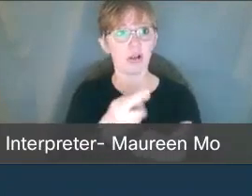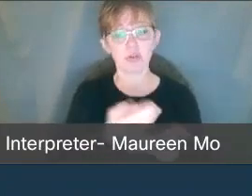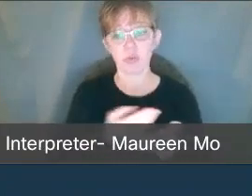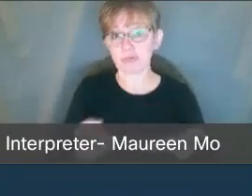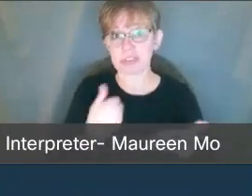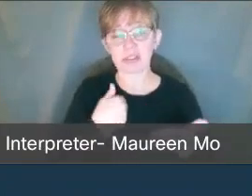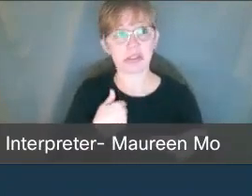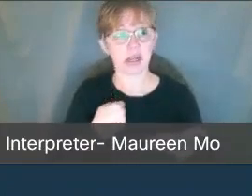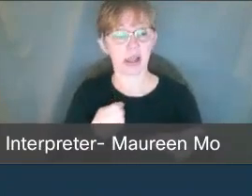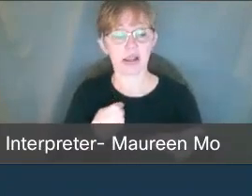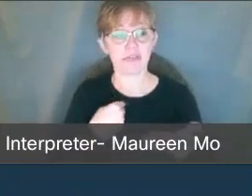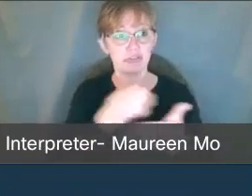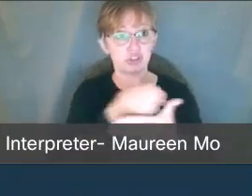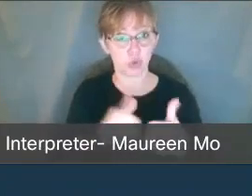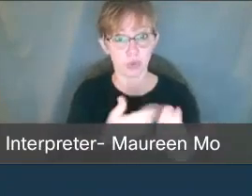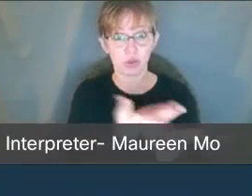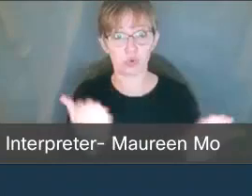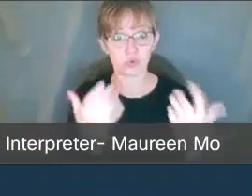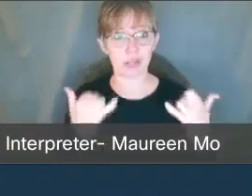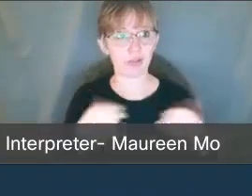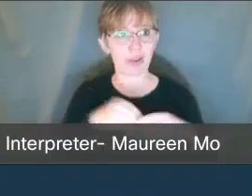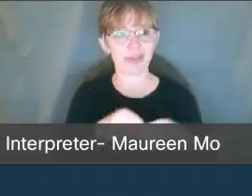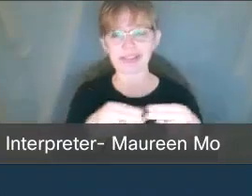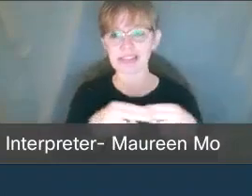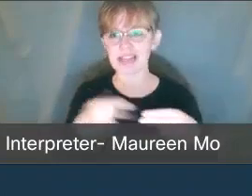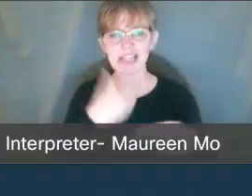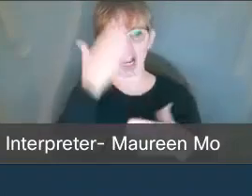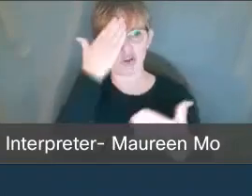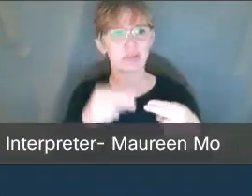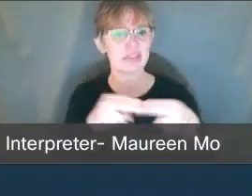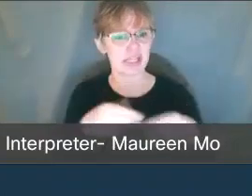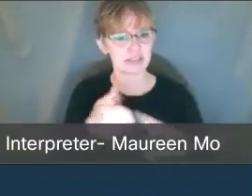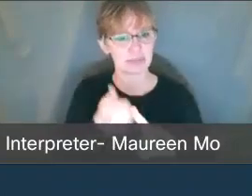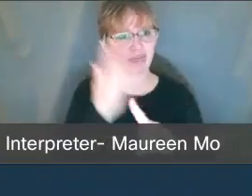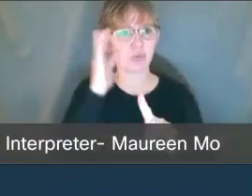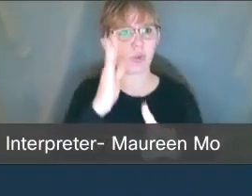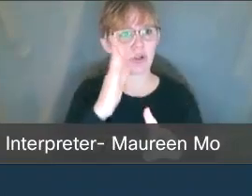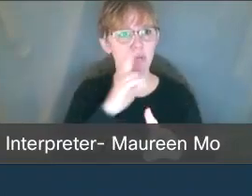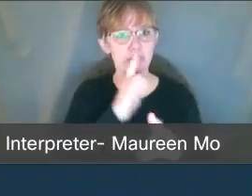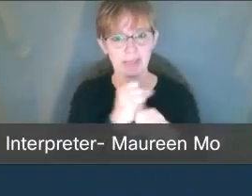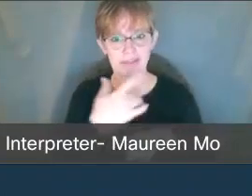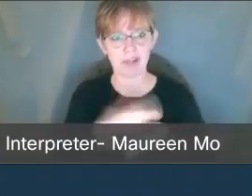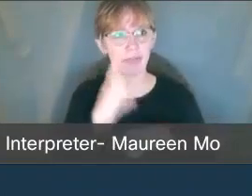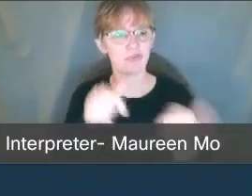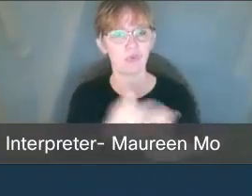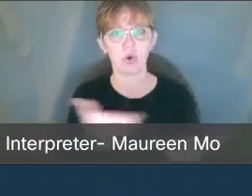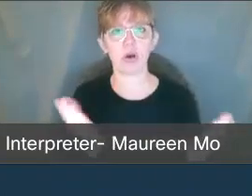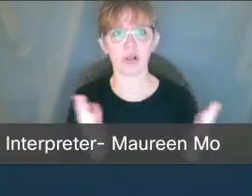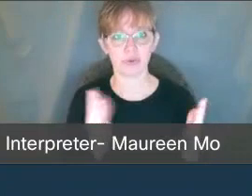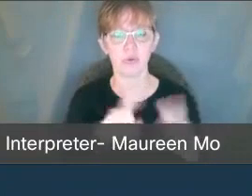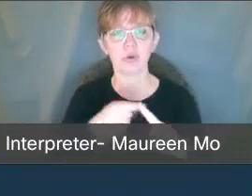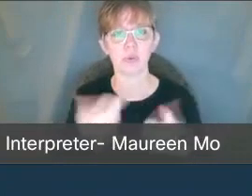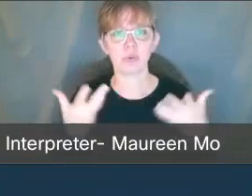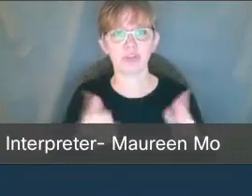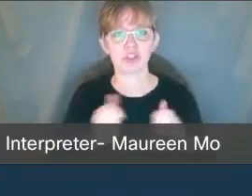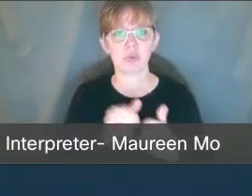you all today are in the slides, and I know that the slides will be made available to you once we are done the